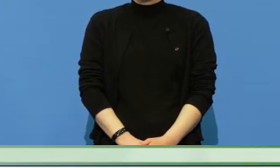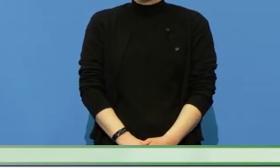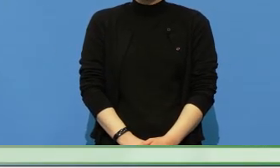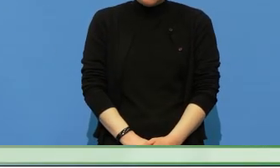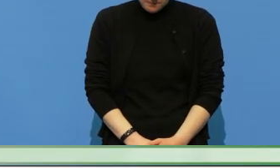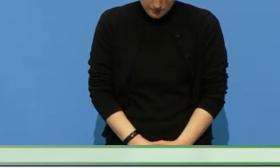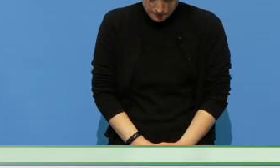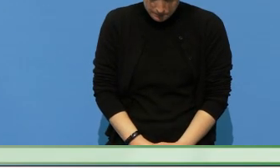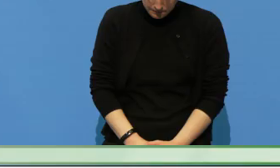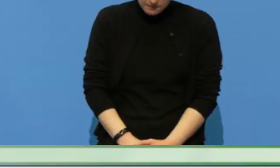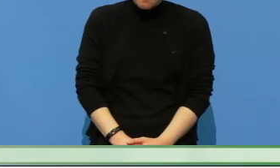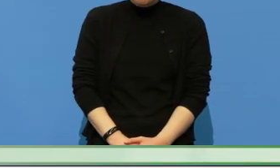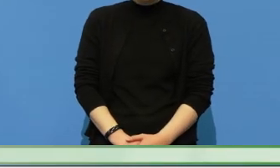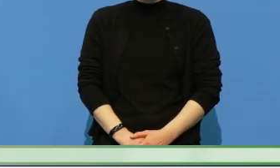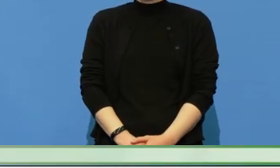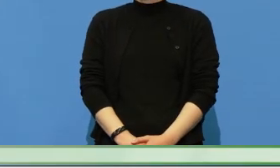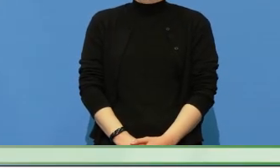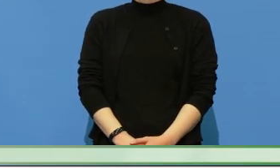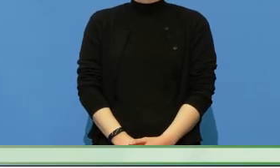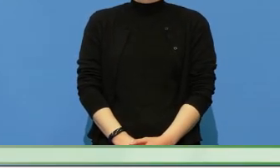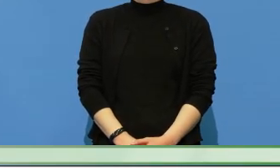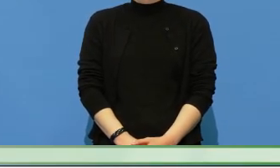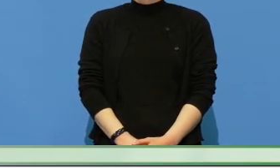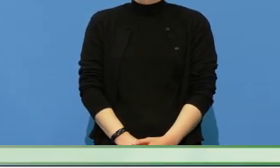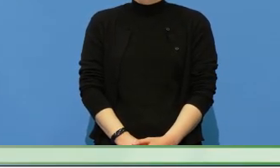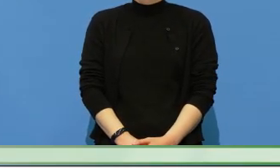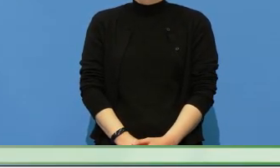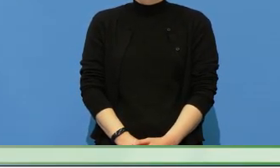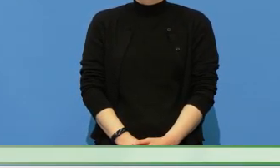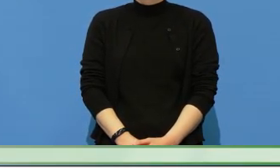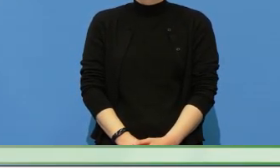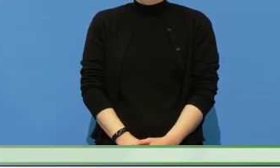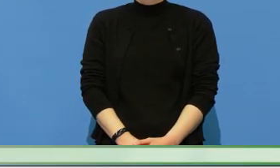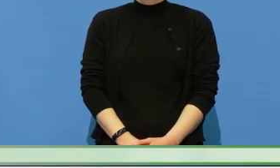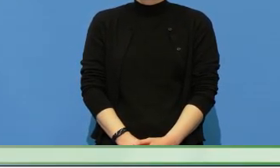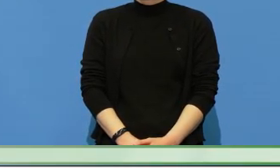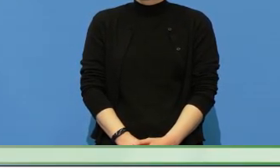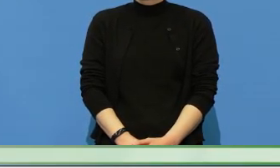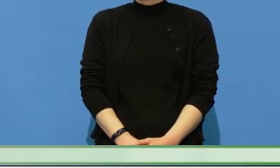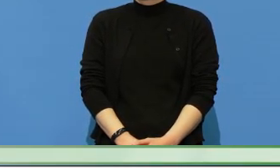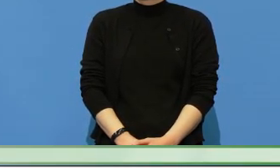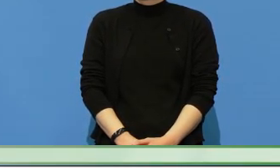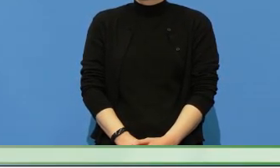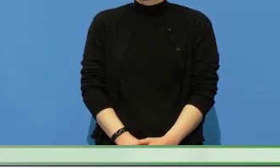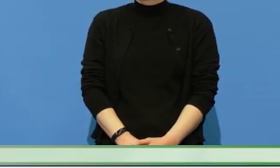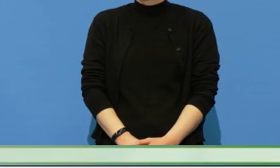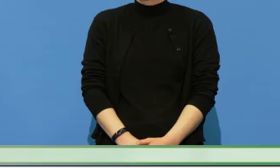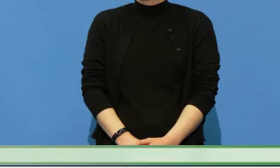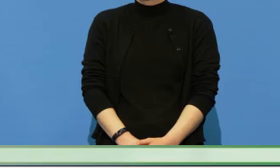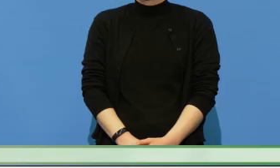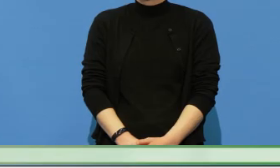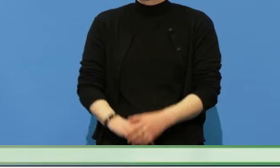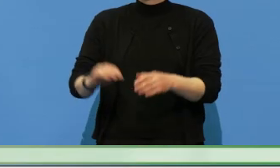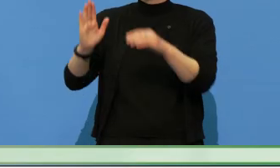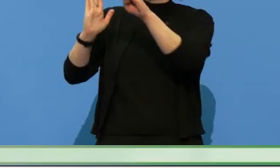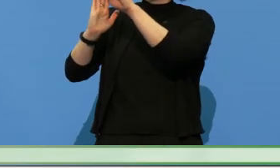So it's easy for us to explain all these regulations because of our roots, because